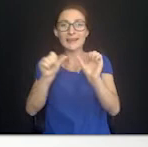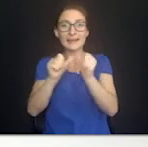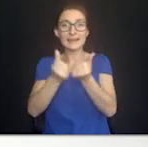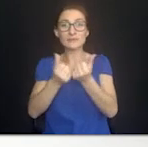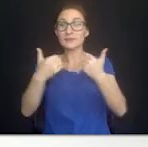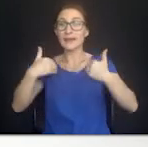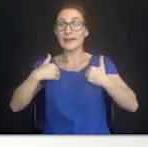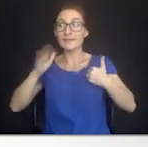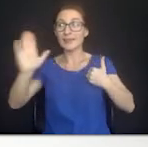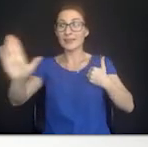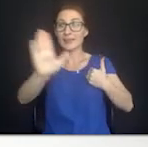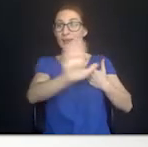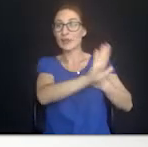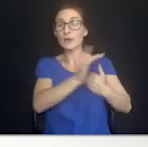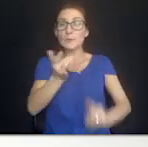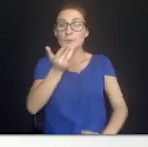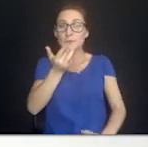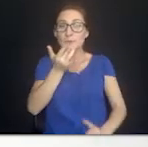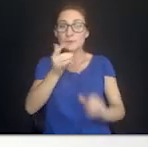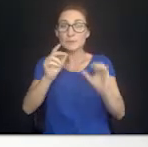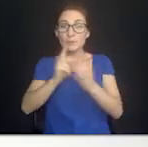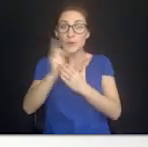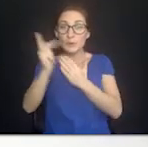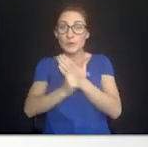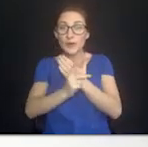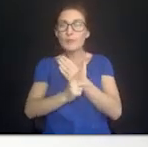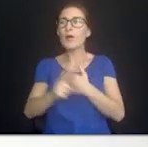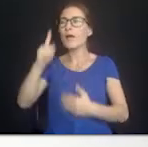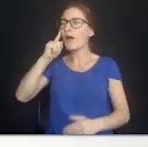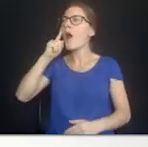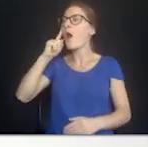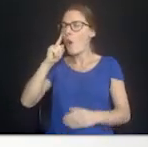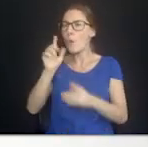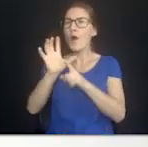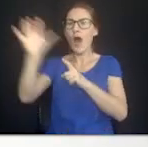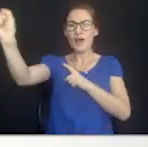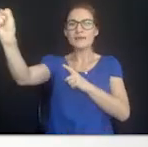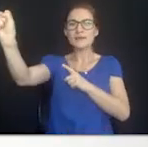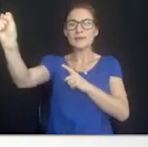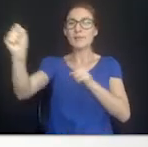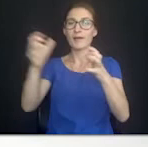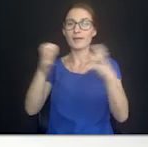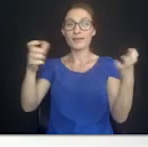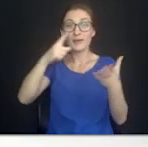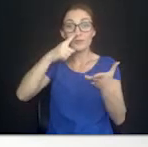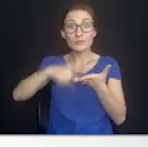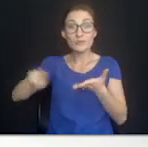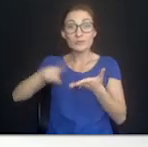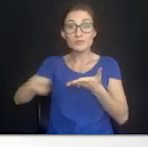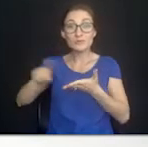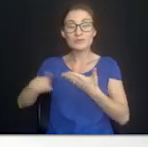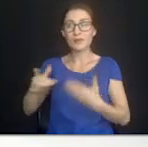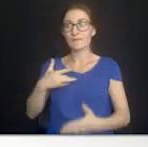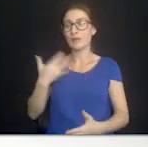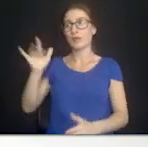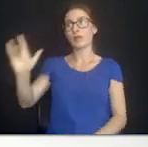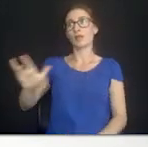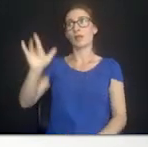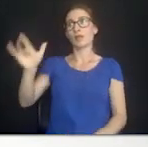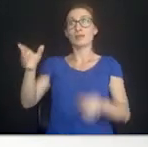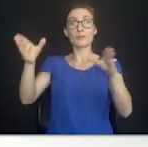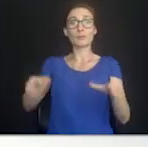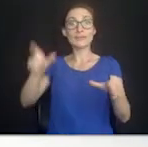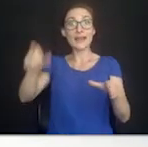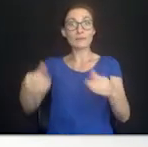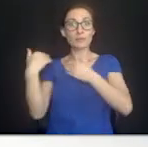or what state agency had the program that these families were looking for? And I thought, oh, that would be awesome. That is a lot of research. I feel